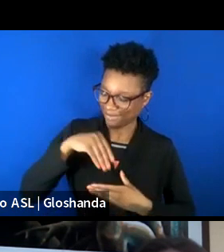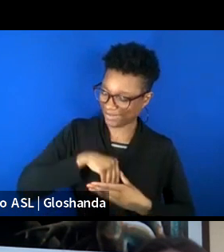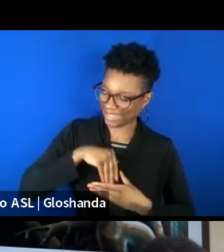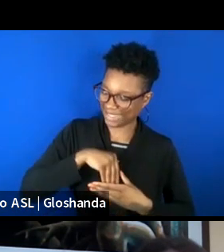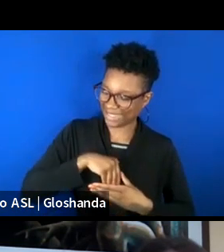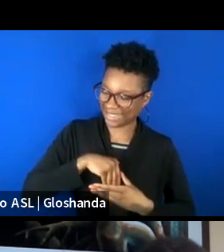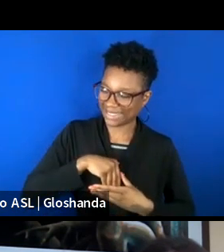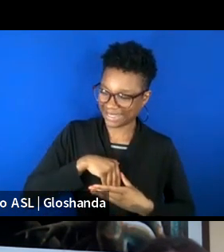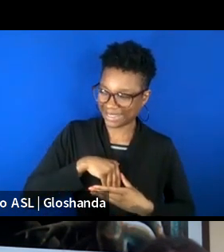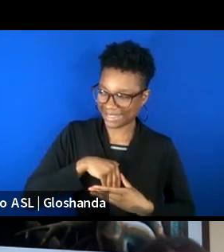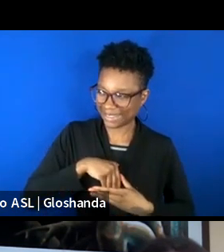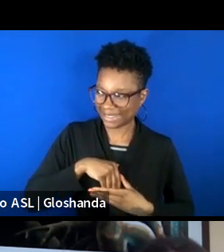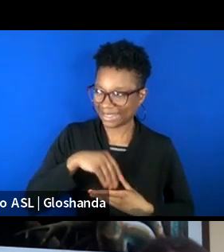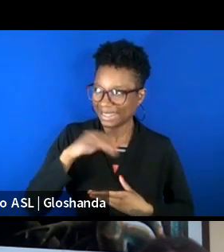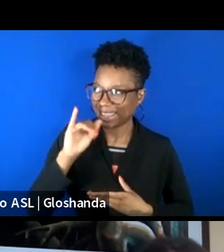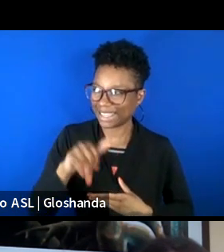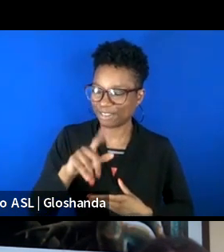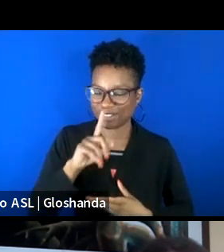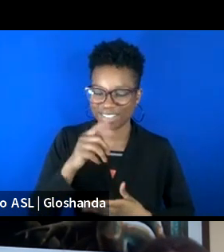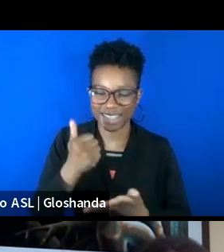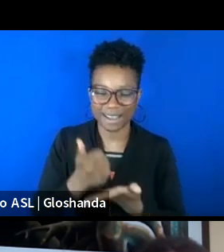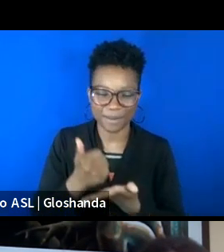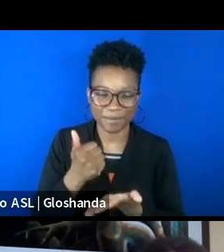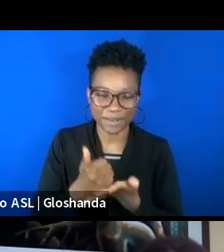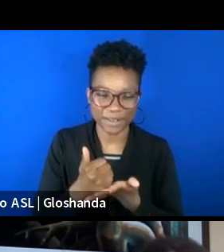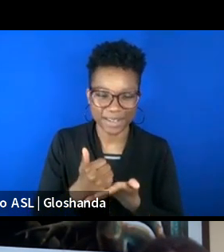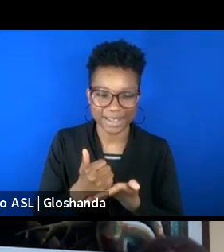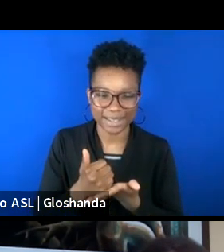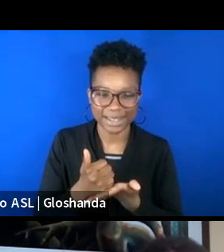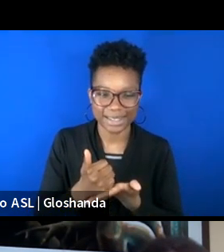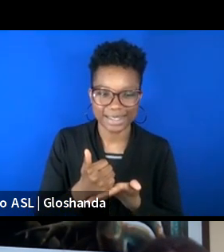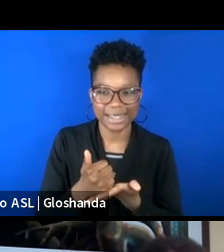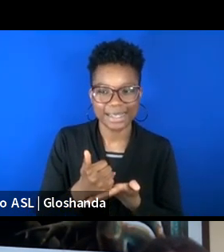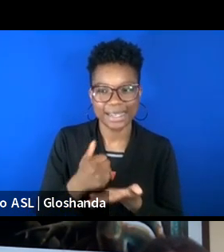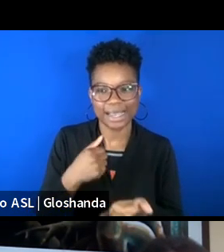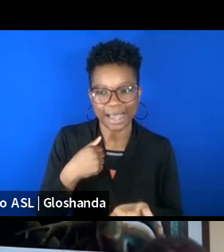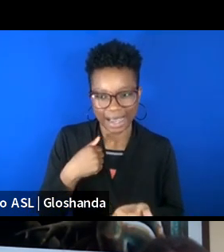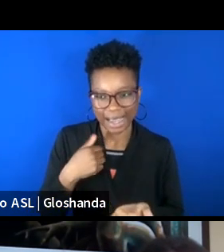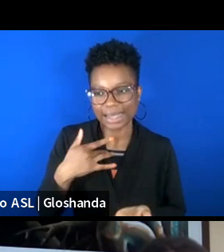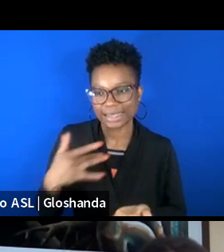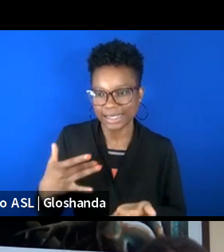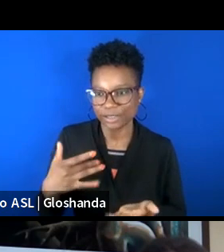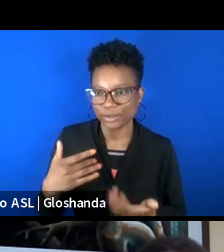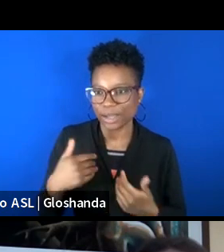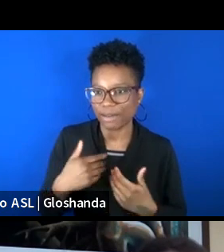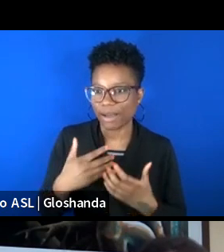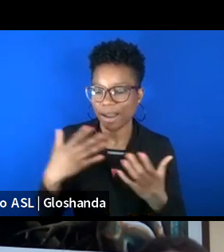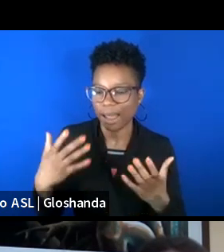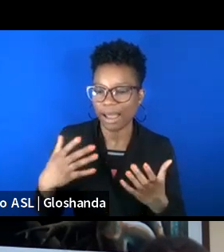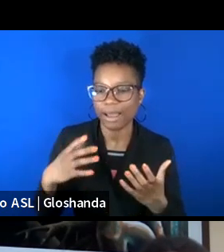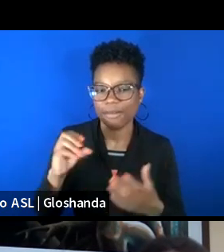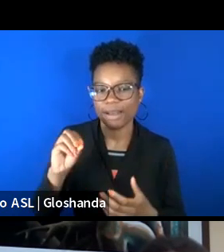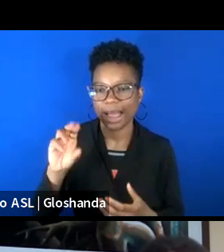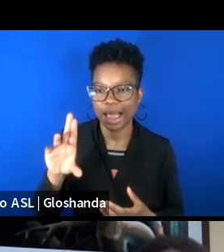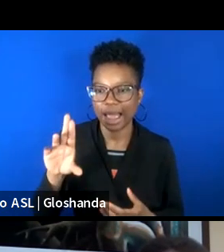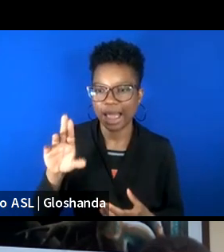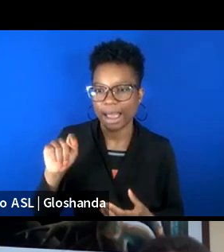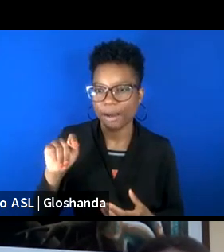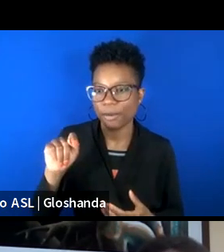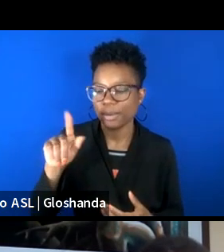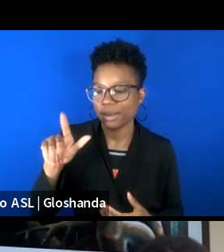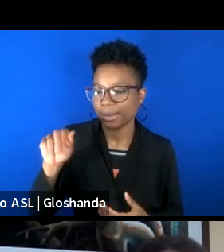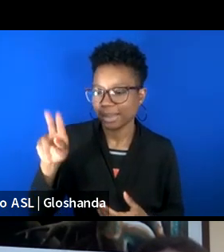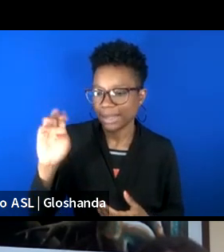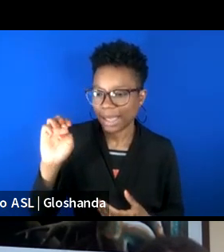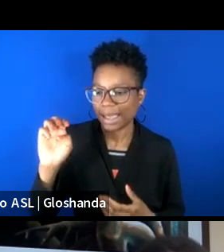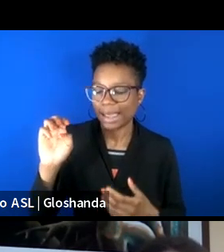So that was very helpful. I do a lot of outlining first. A lot of notes, a